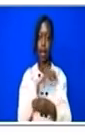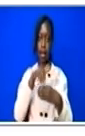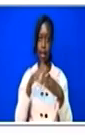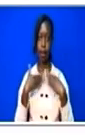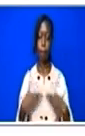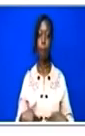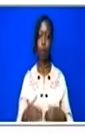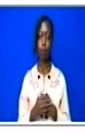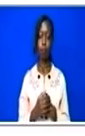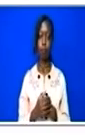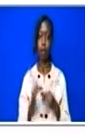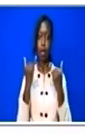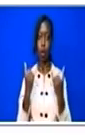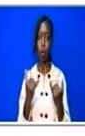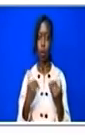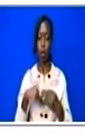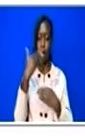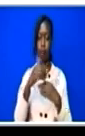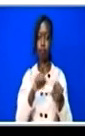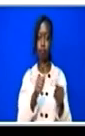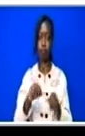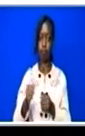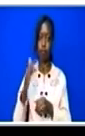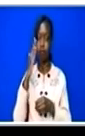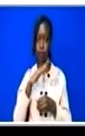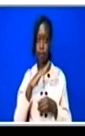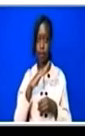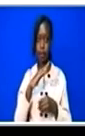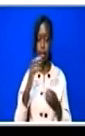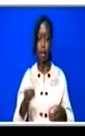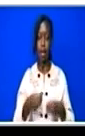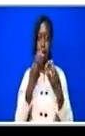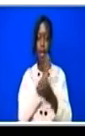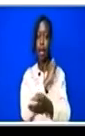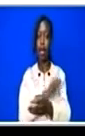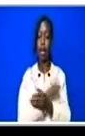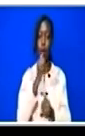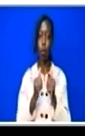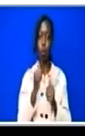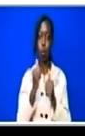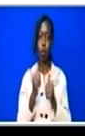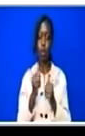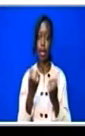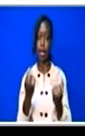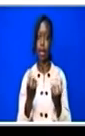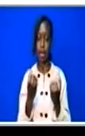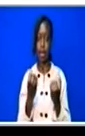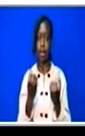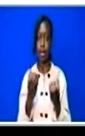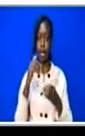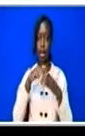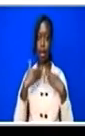body. So once they are broken down, they release energy that is required